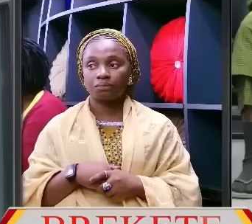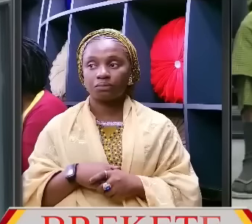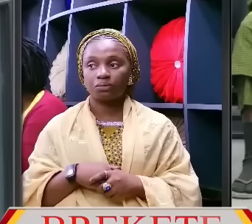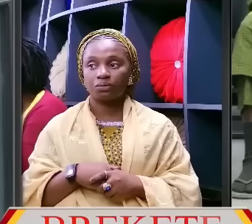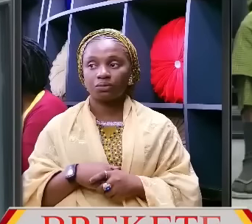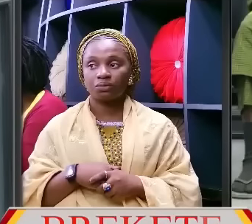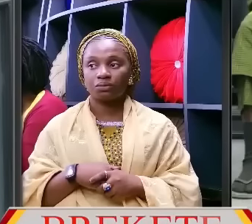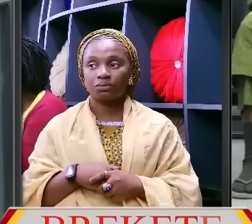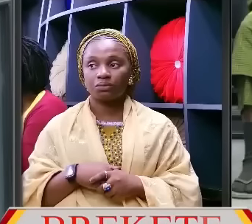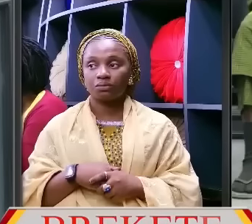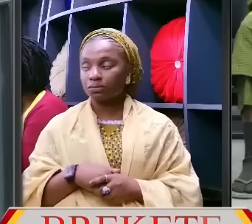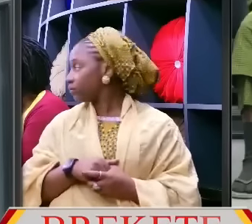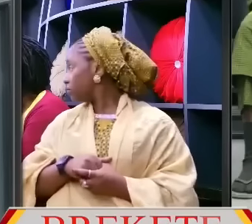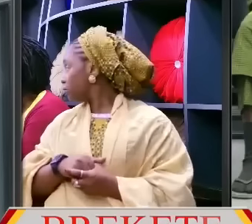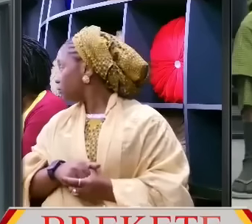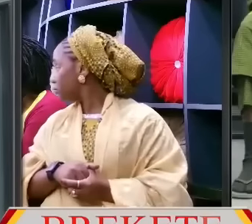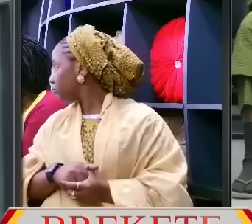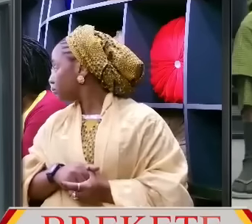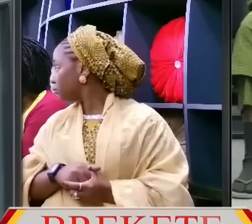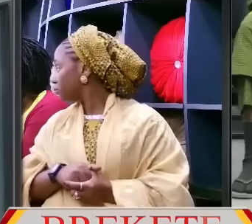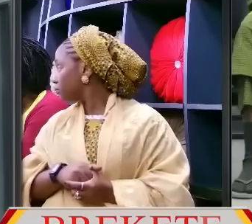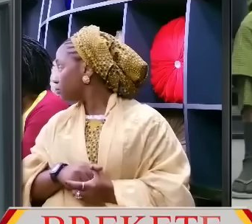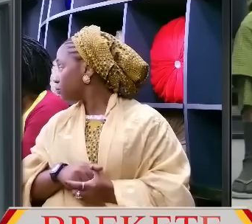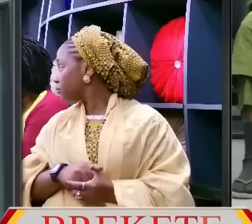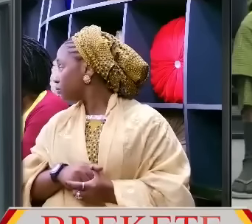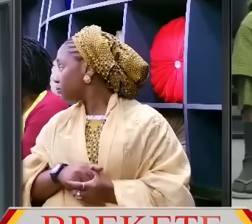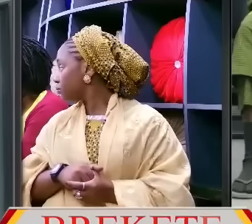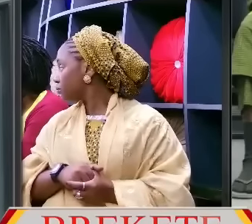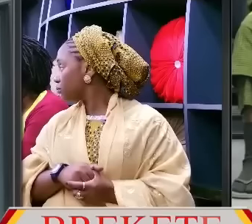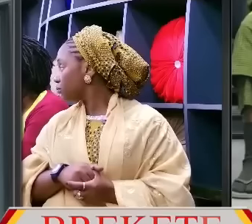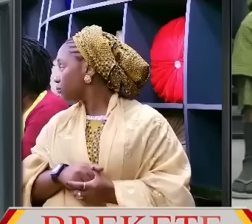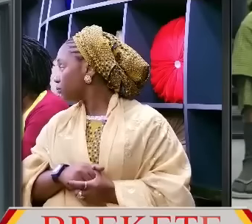of the family. I'm there. I'm his so junior brother. Alas.